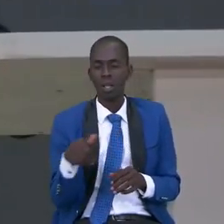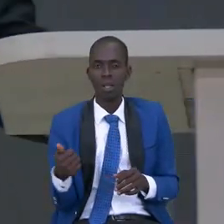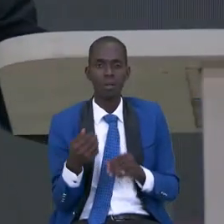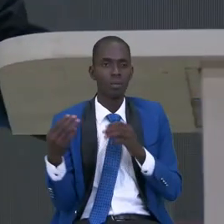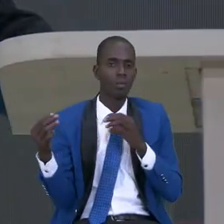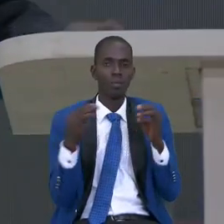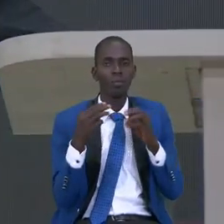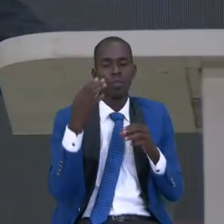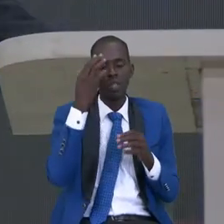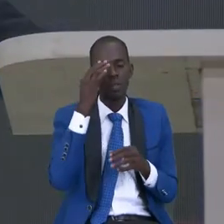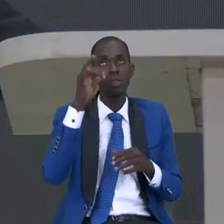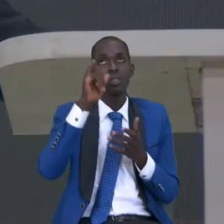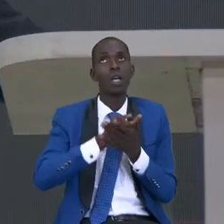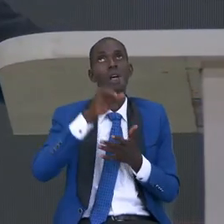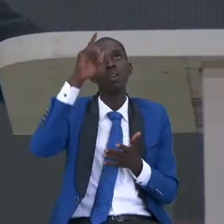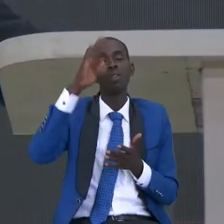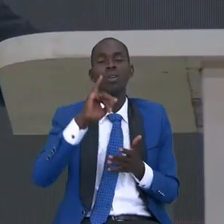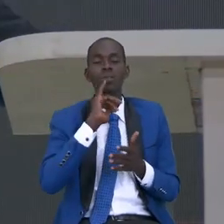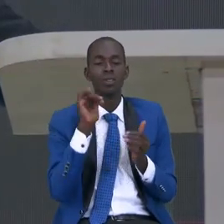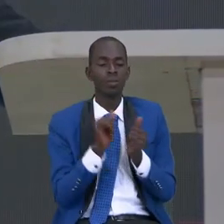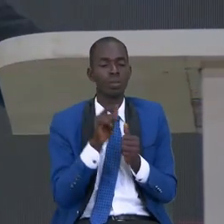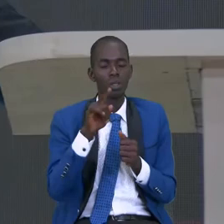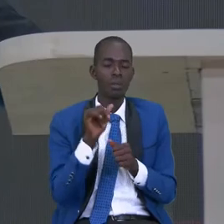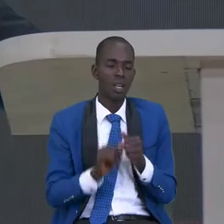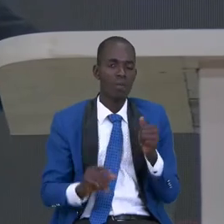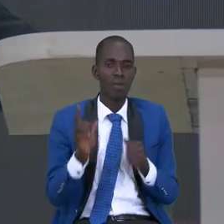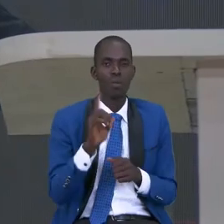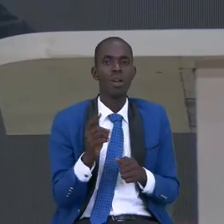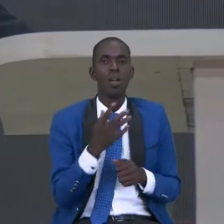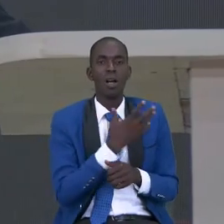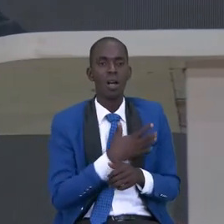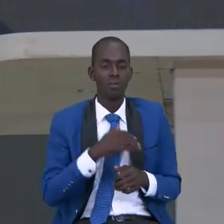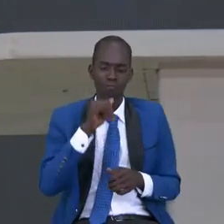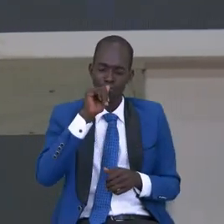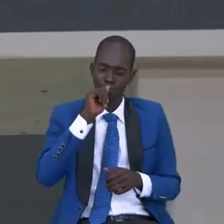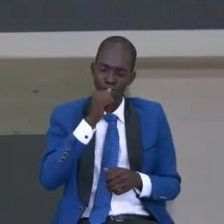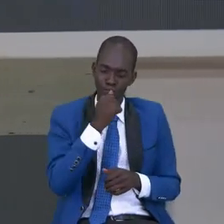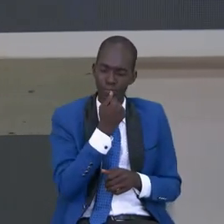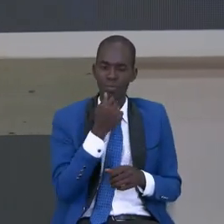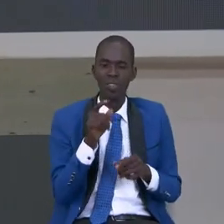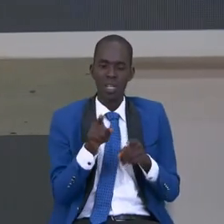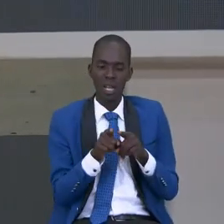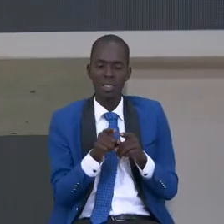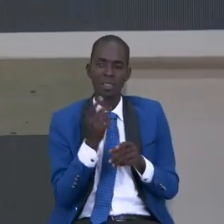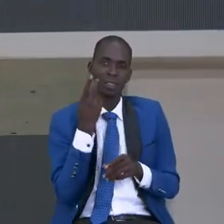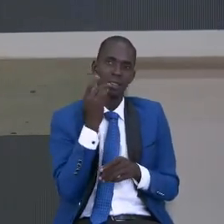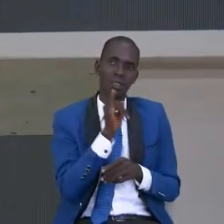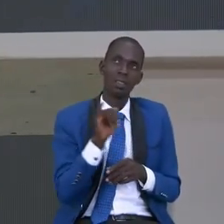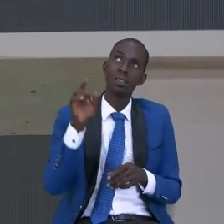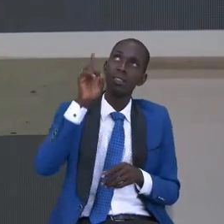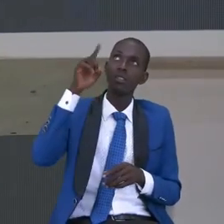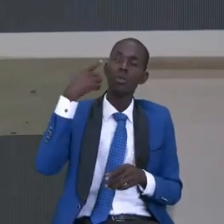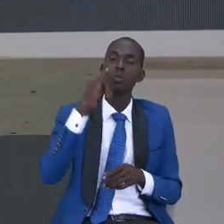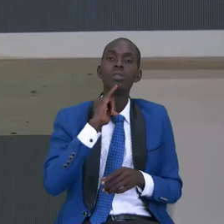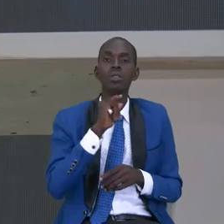him everywhere, and he endured as seeing him who is invisible. And when